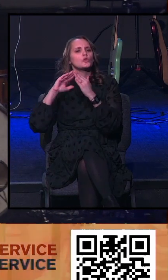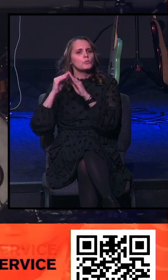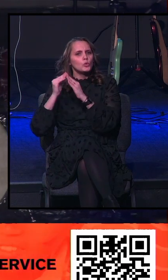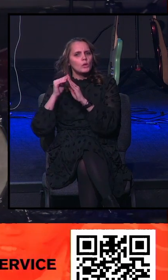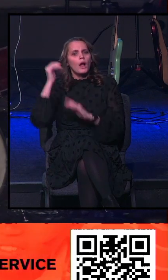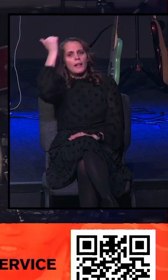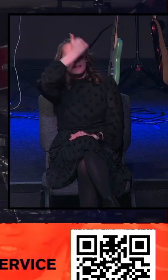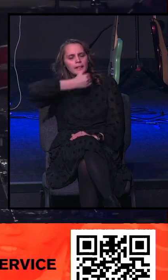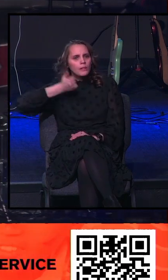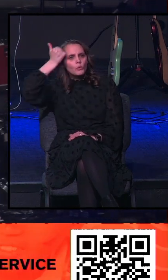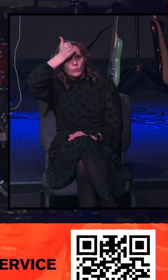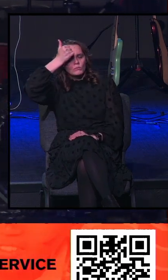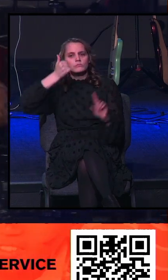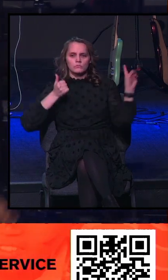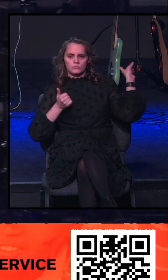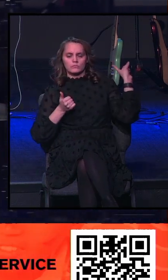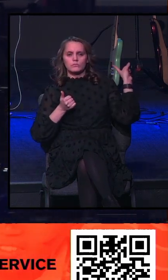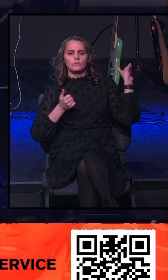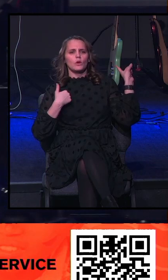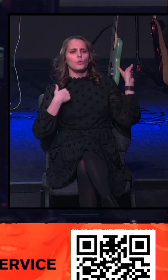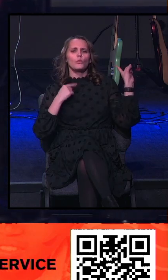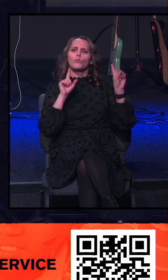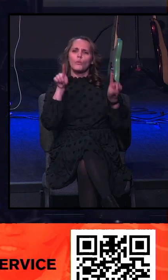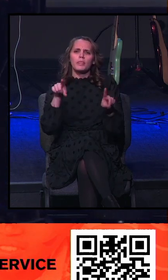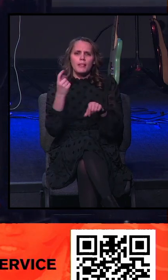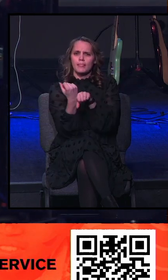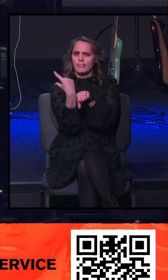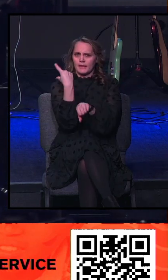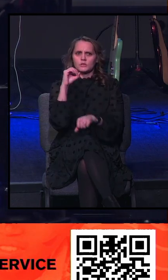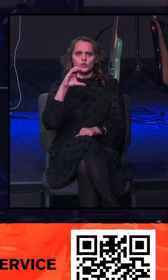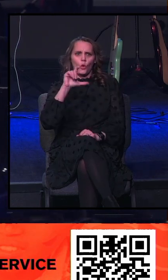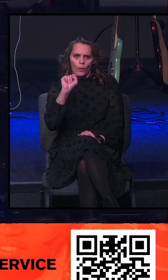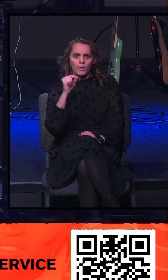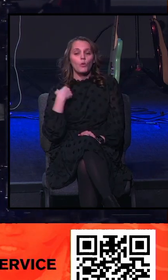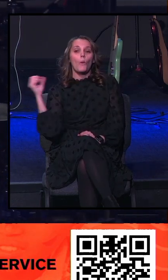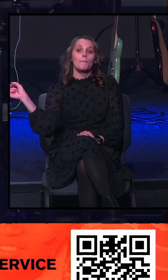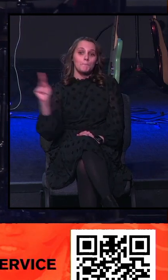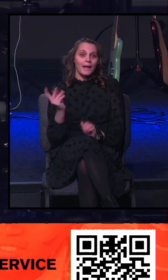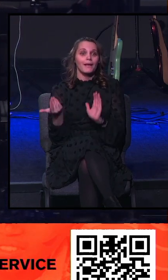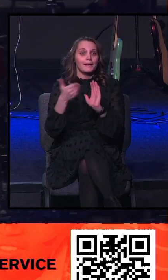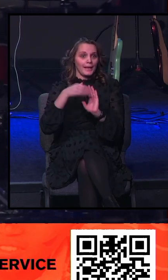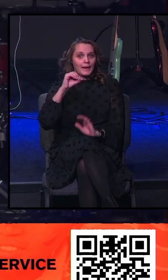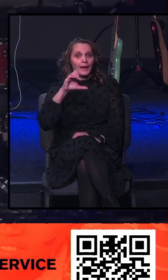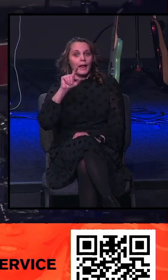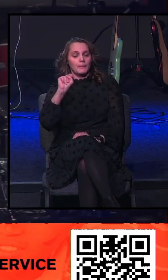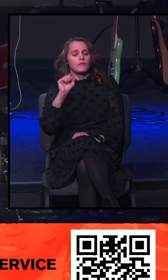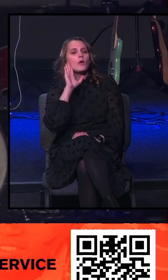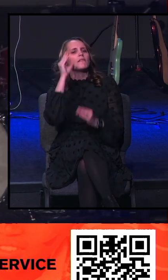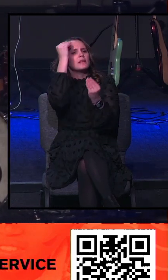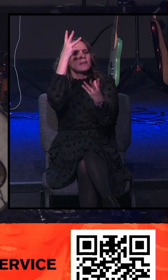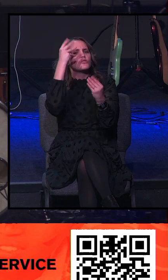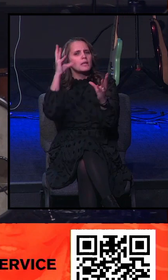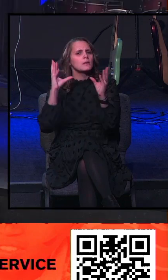in Ethiopia. And we went there last year in October. We're going back there again in October this year. And the informational meeting for